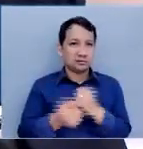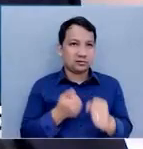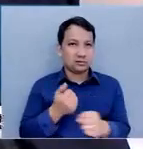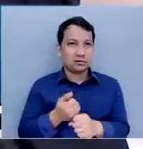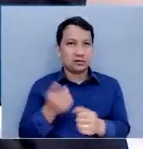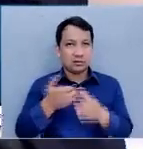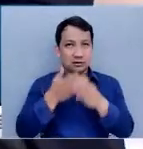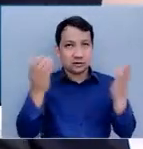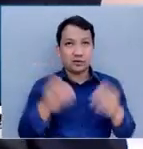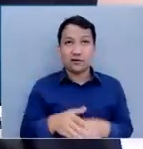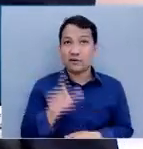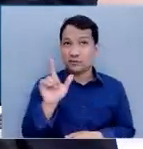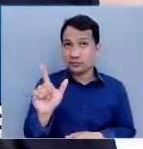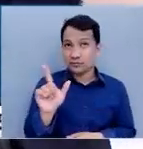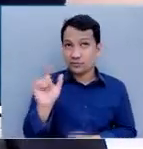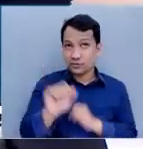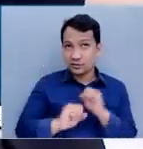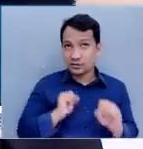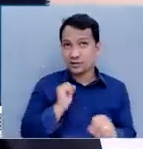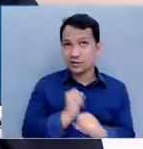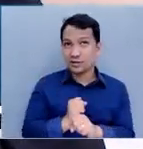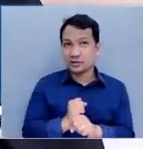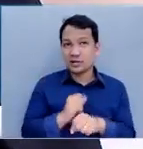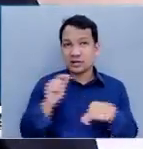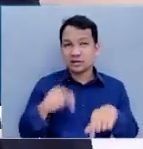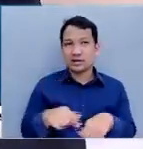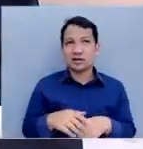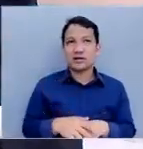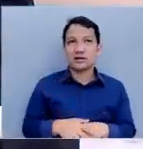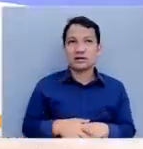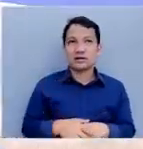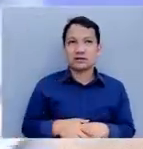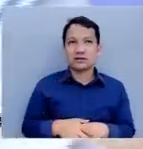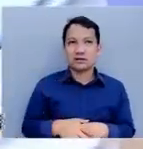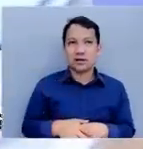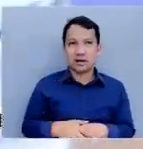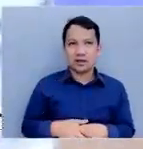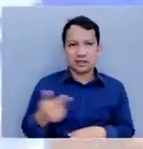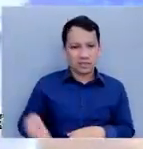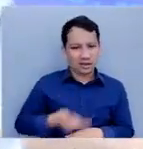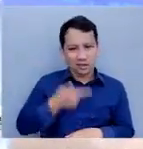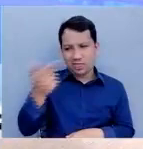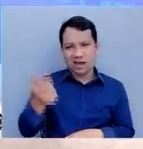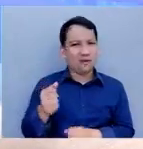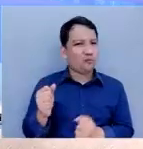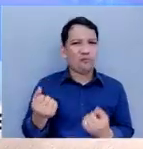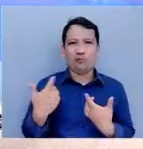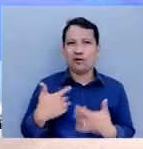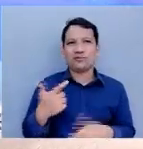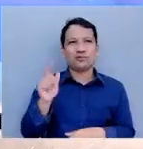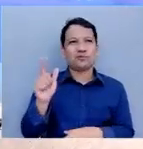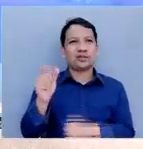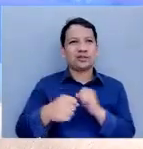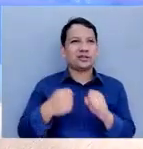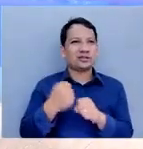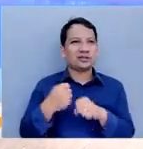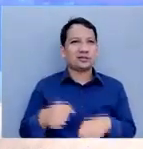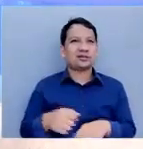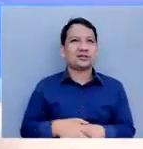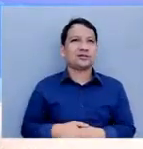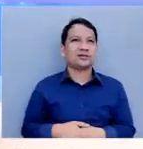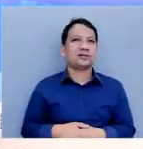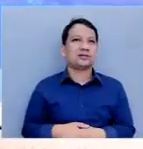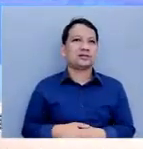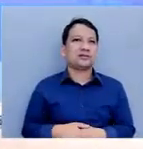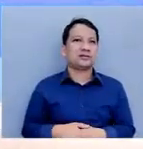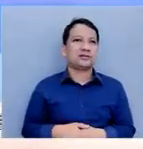mo na ang 20th year in the industry. Grabe. Ang tagal na pala. Tagal na, no? Tagal na. Can see you evolve into this. Yes, now, talking about